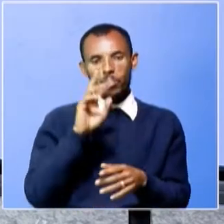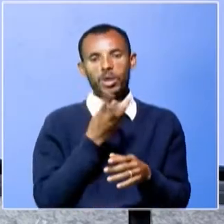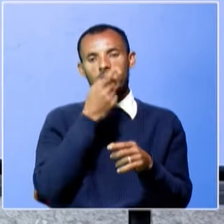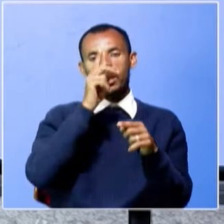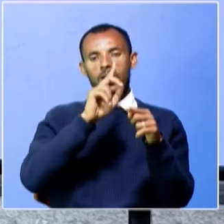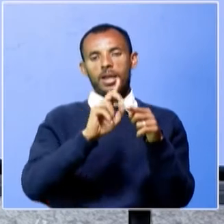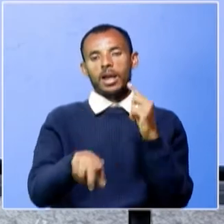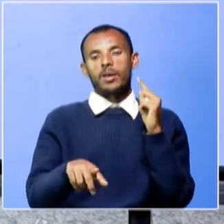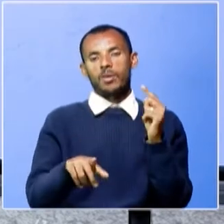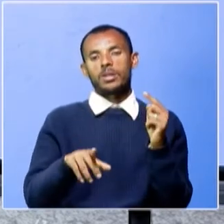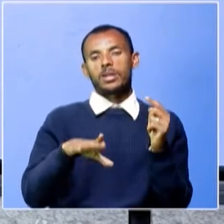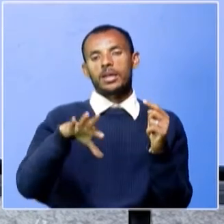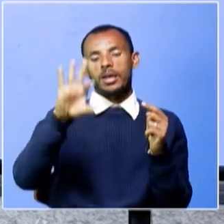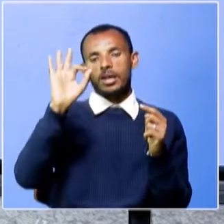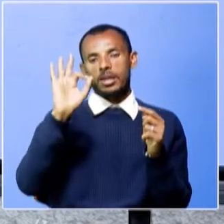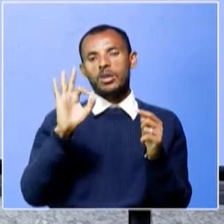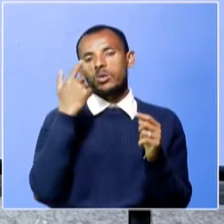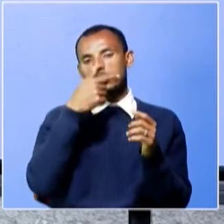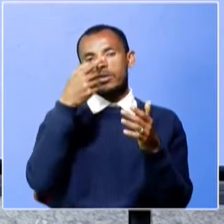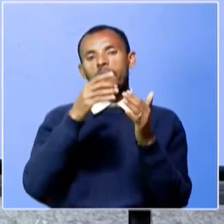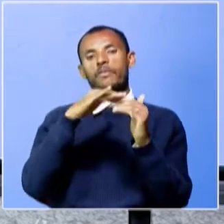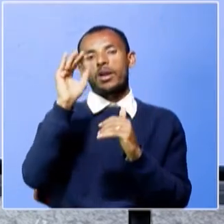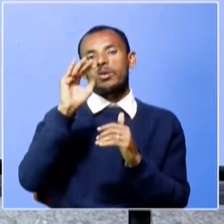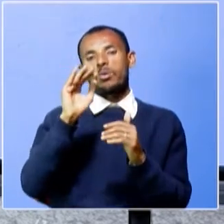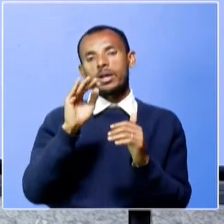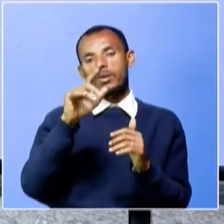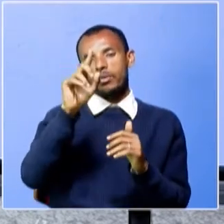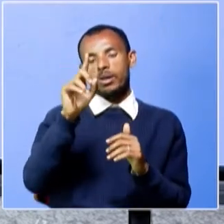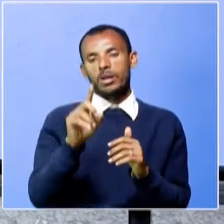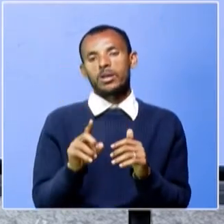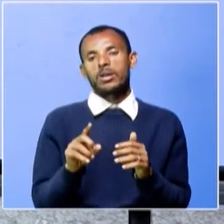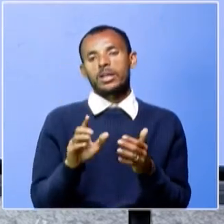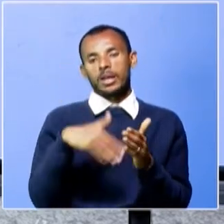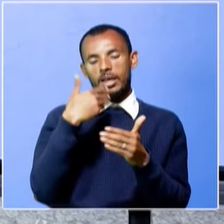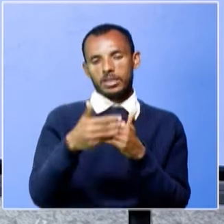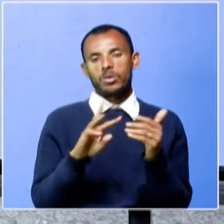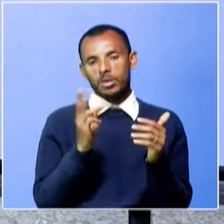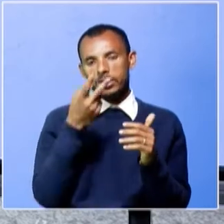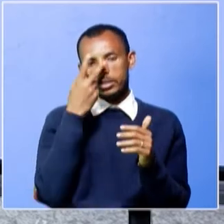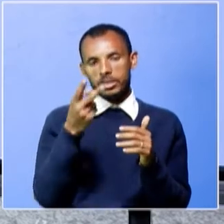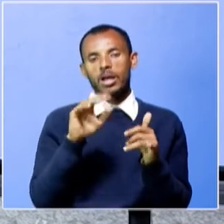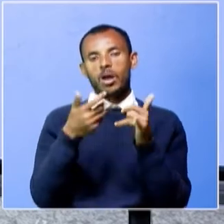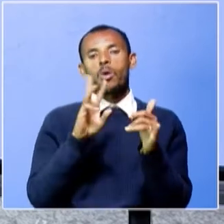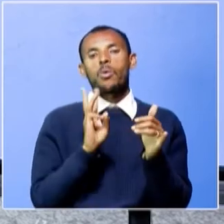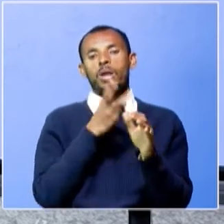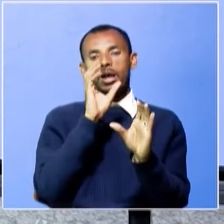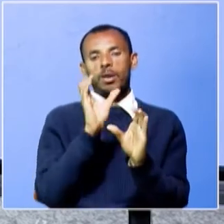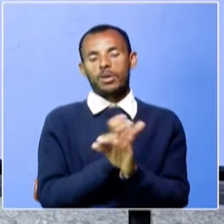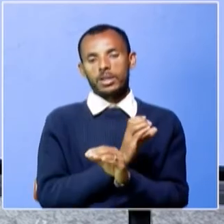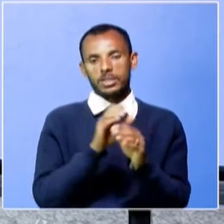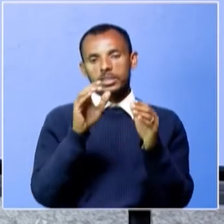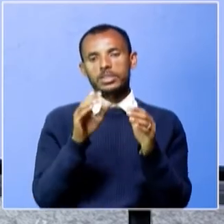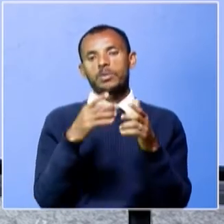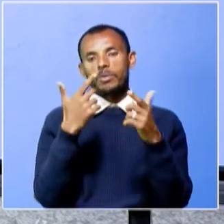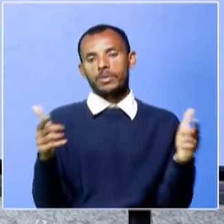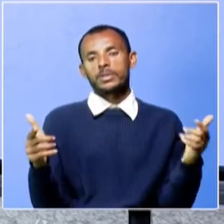have a probability whose value is bigger than 1. Okay, so next we will see how we can calculate the probability